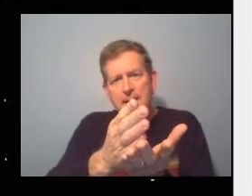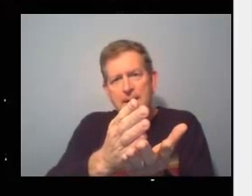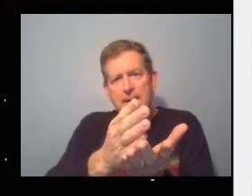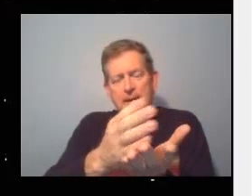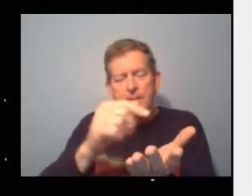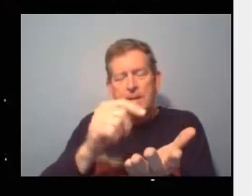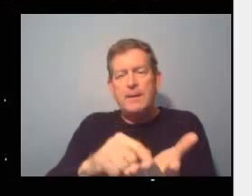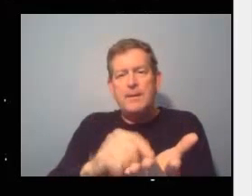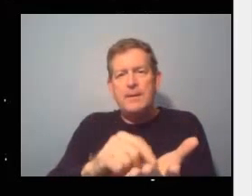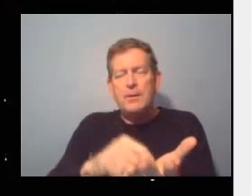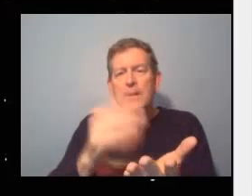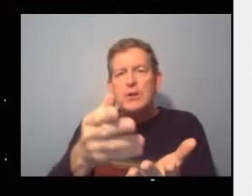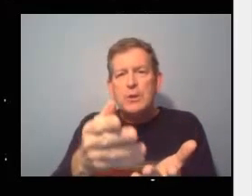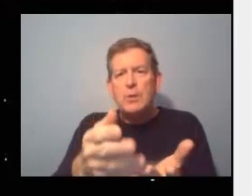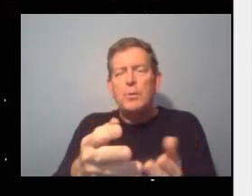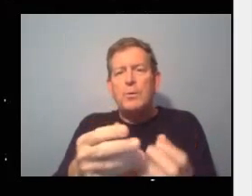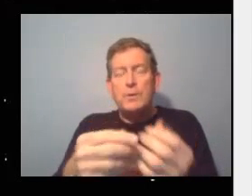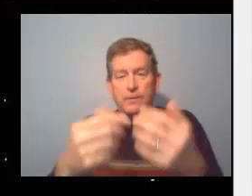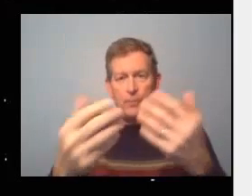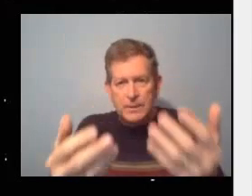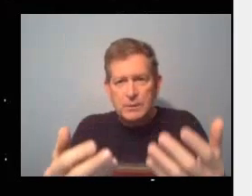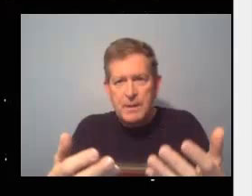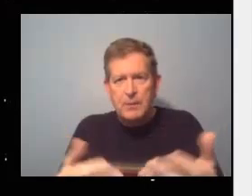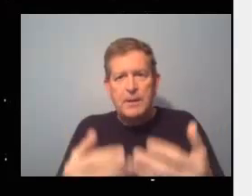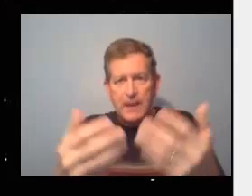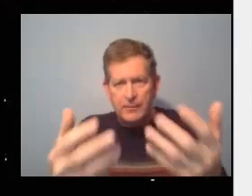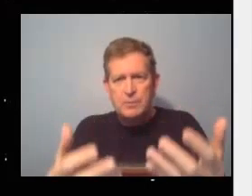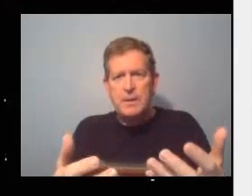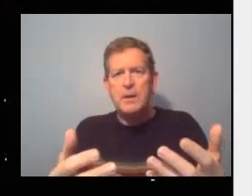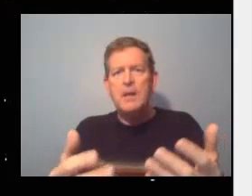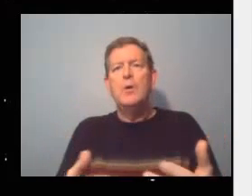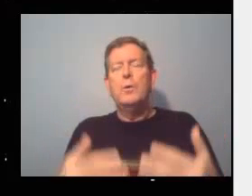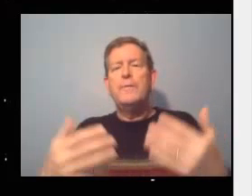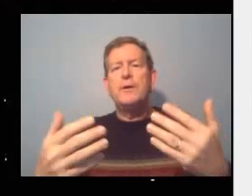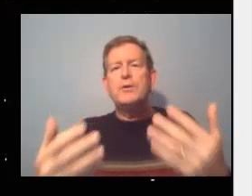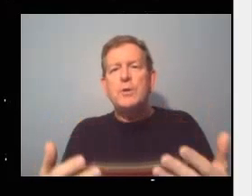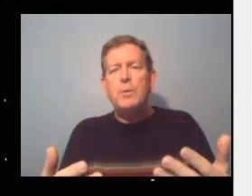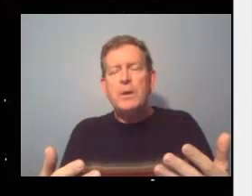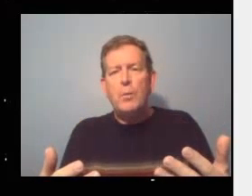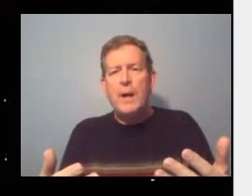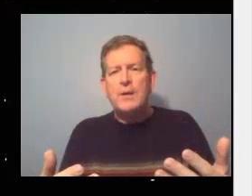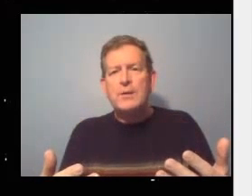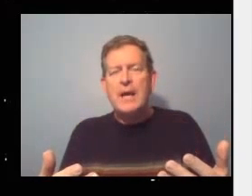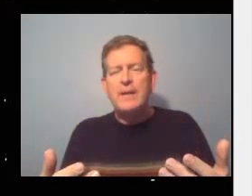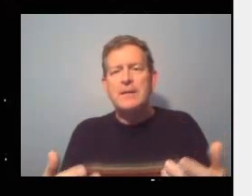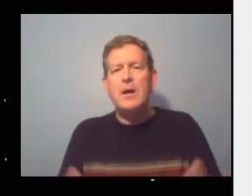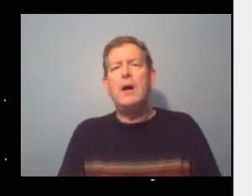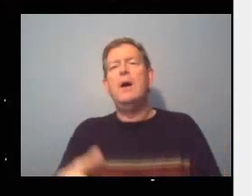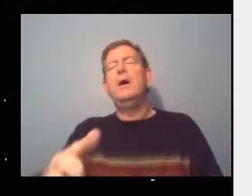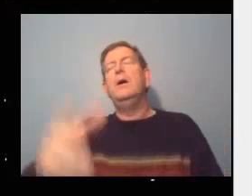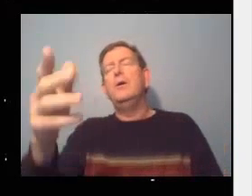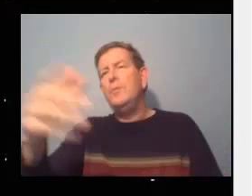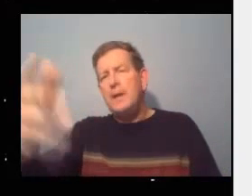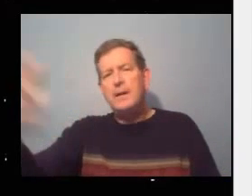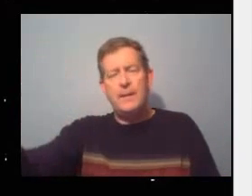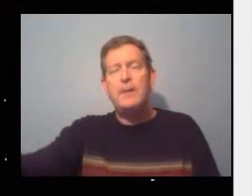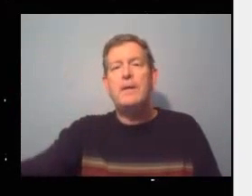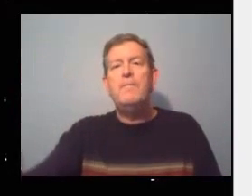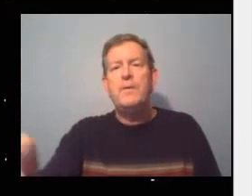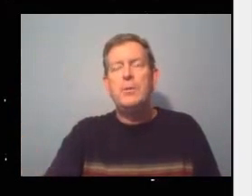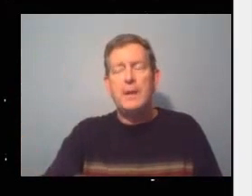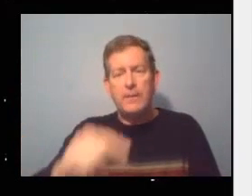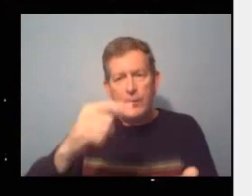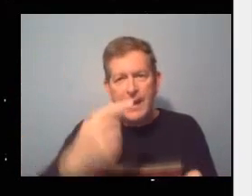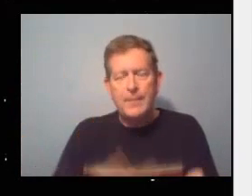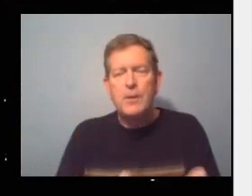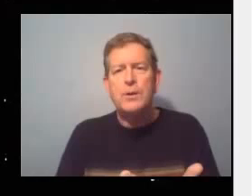B, your listener, who's a fluent speaker, a native speaker, will have understood what you wanted to say, and they say, "Oh, you mean," and they'll